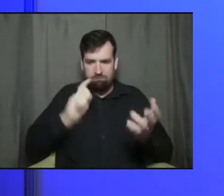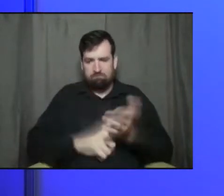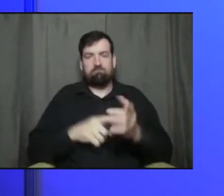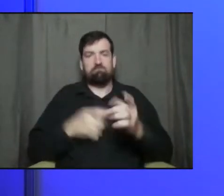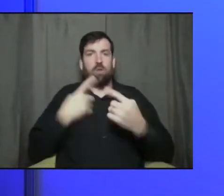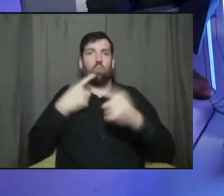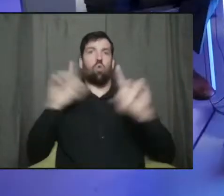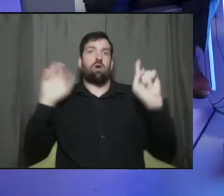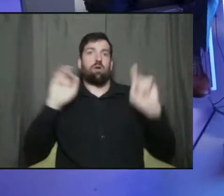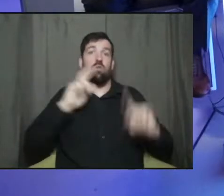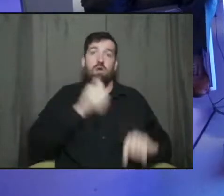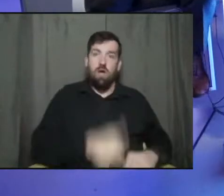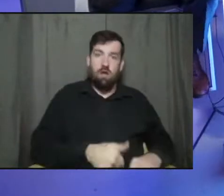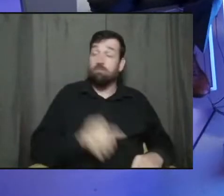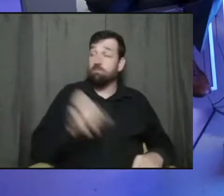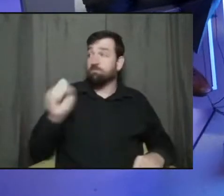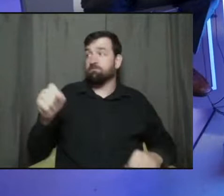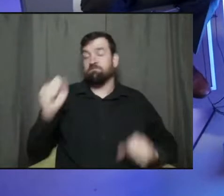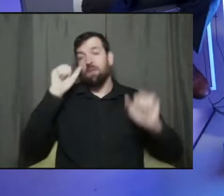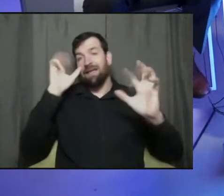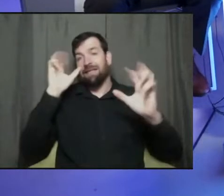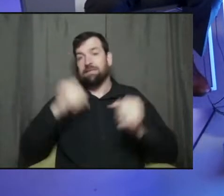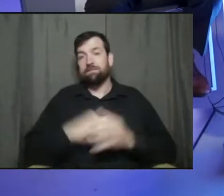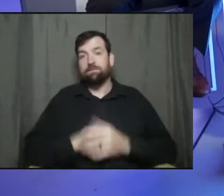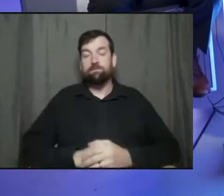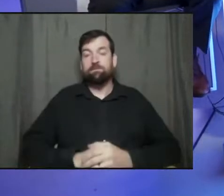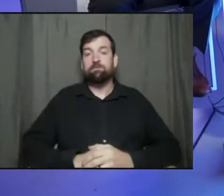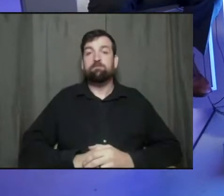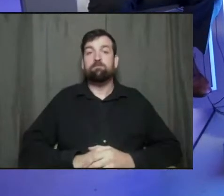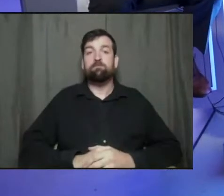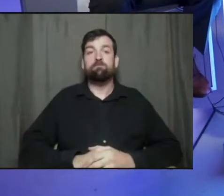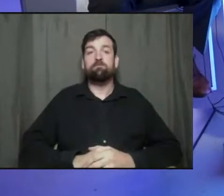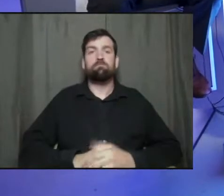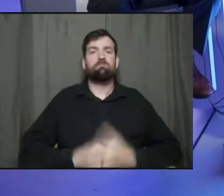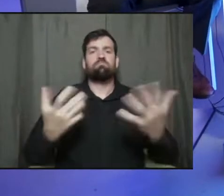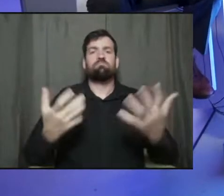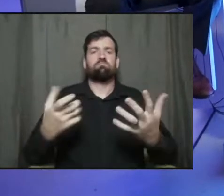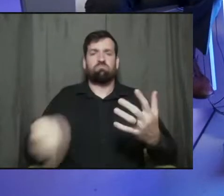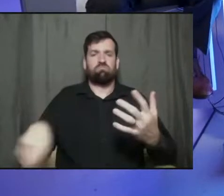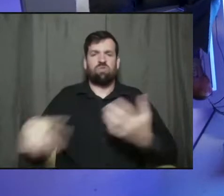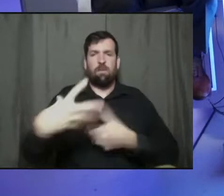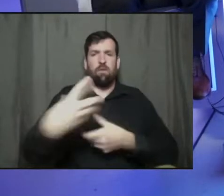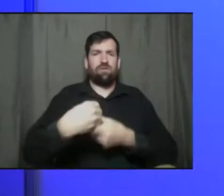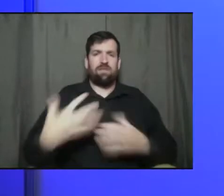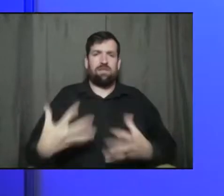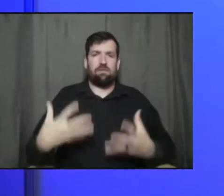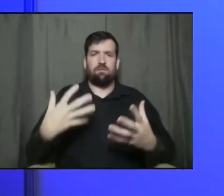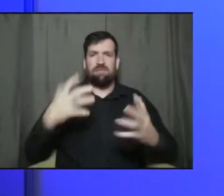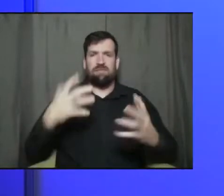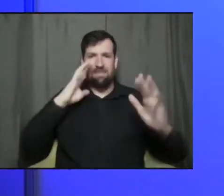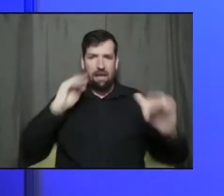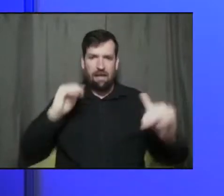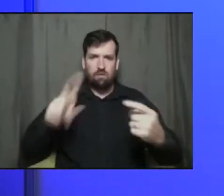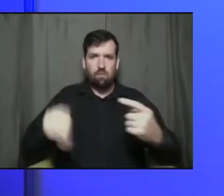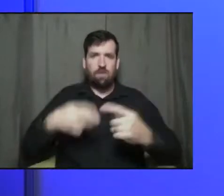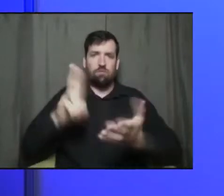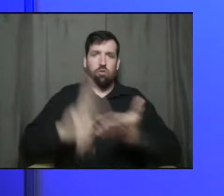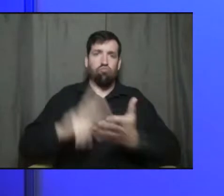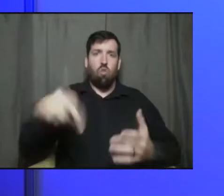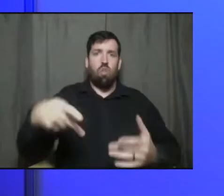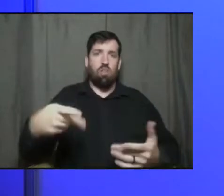It is pretty amazing. And what can trial participants expect once they're enrolled? So we alluded to this a little bit